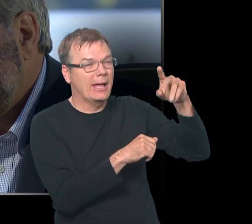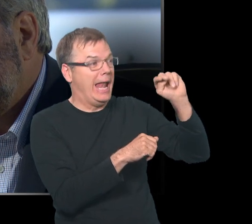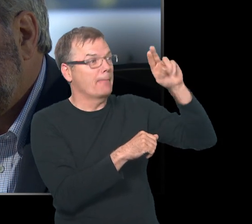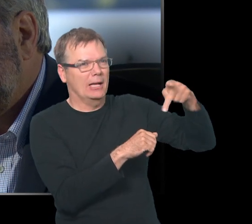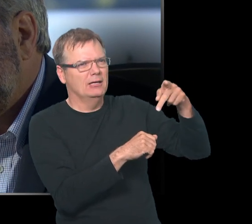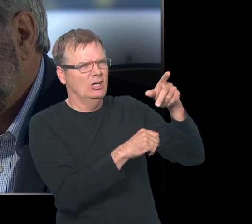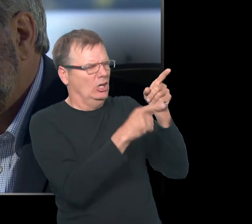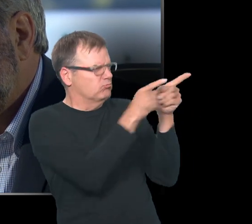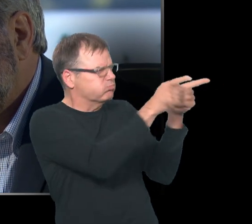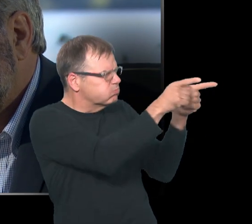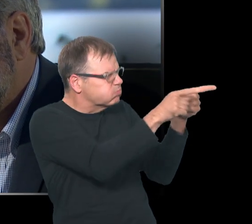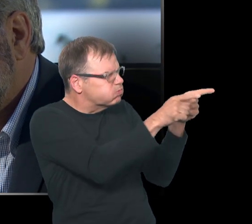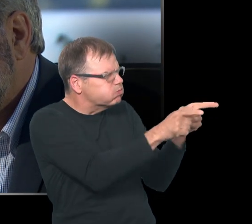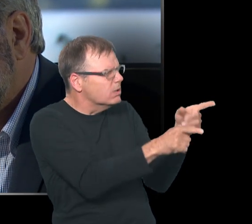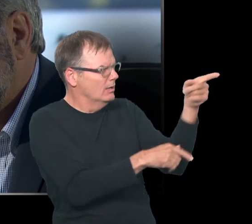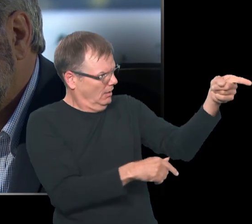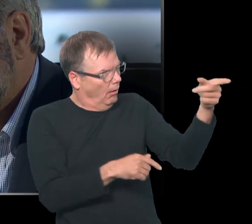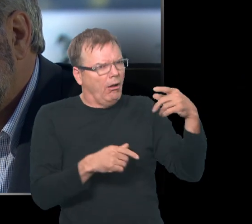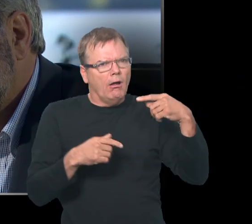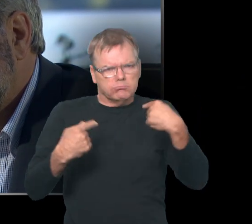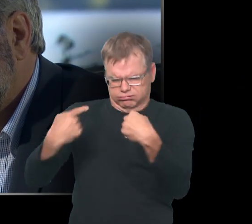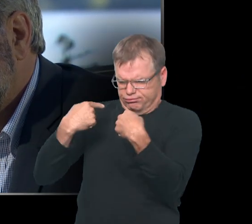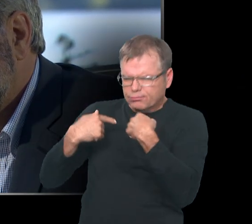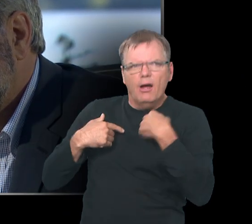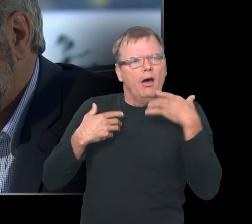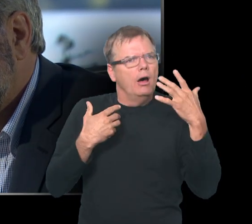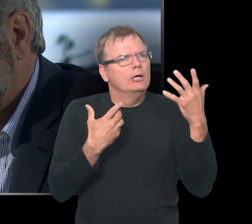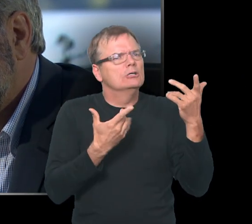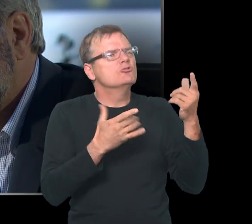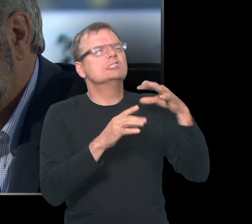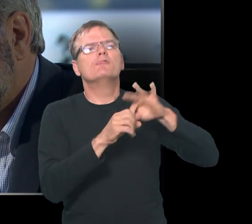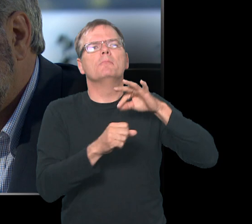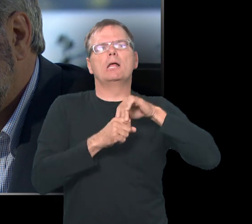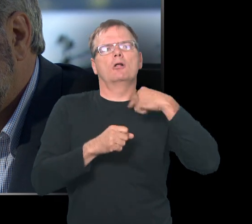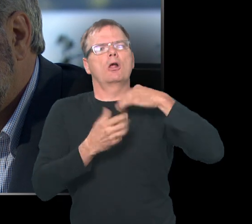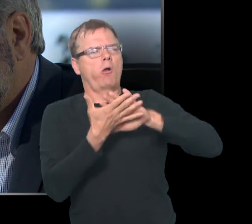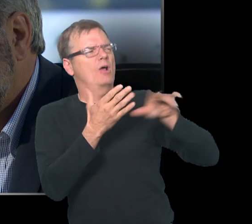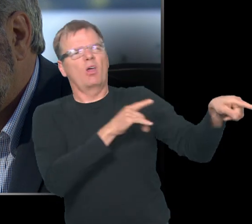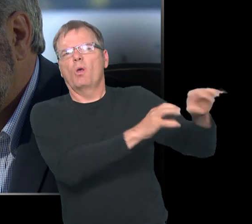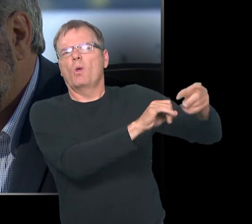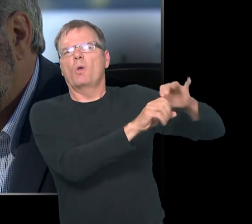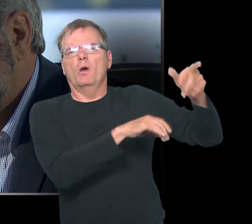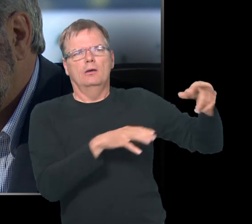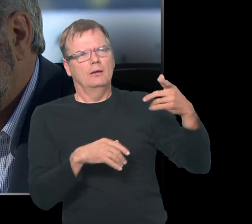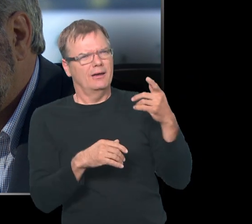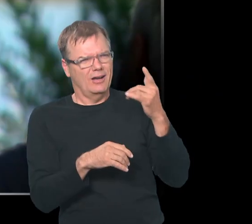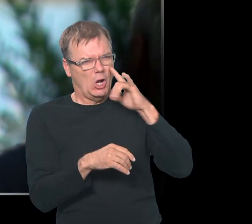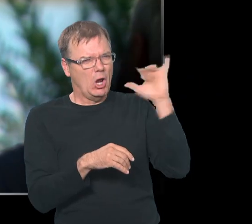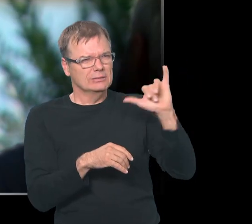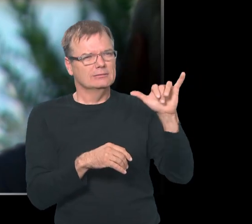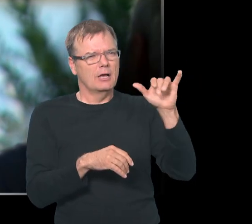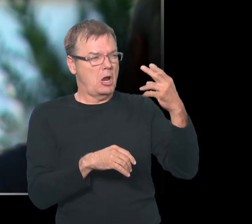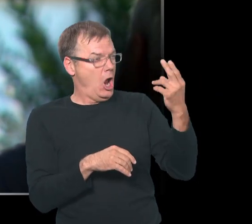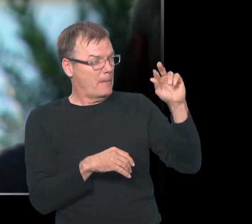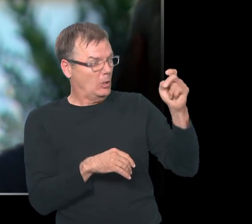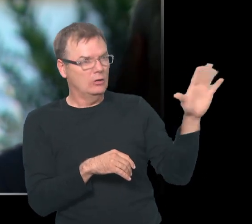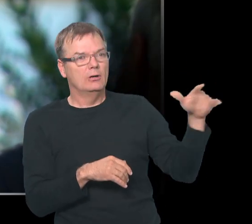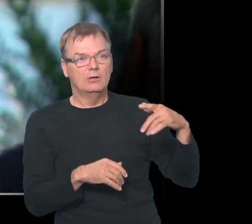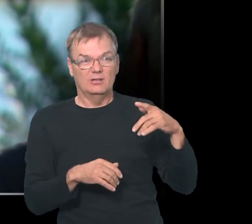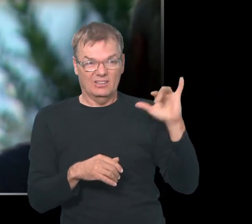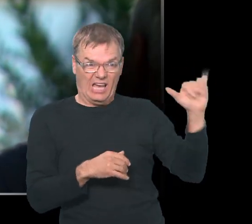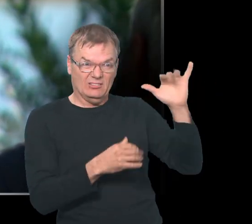leadership style. Calls you a ruthless man who will say and do anything to get elected. Just like Stephen Harper, he would be